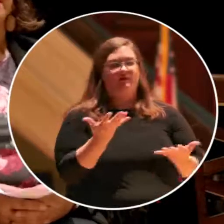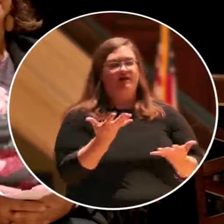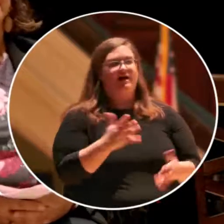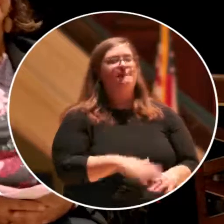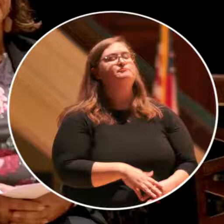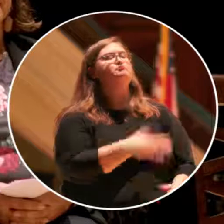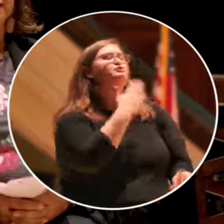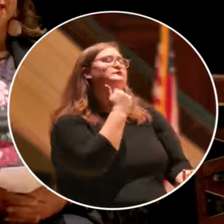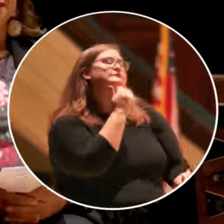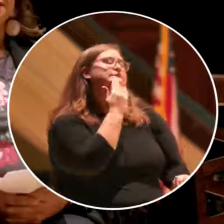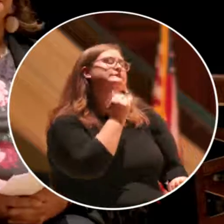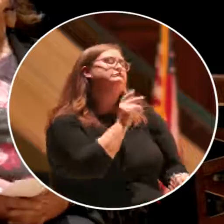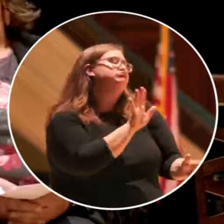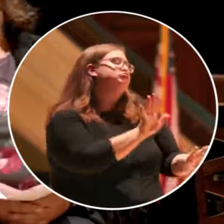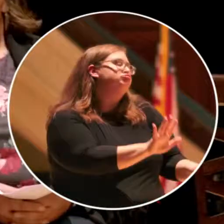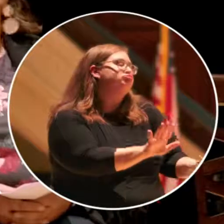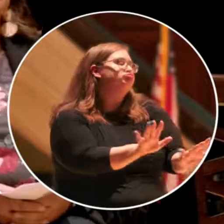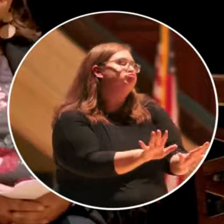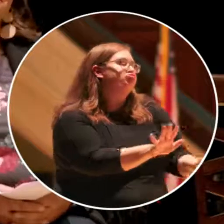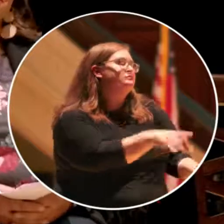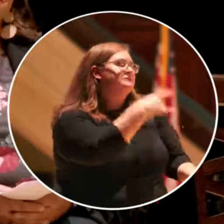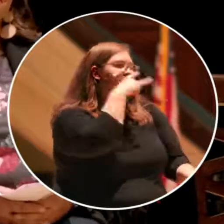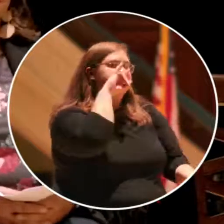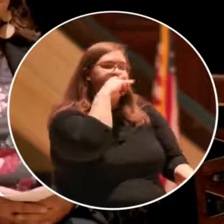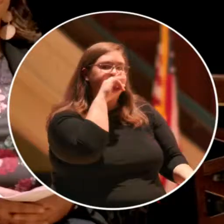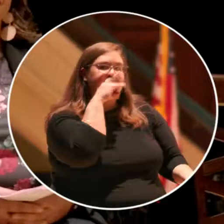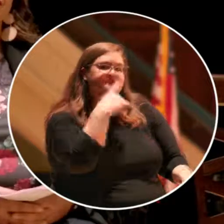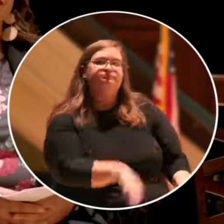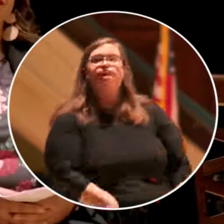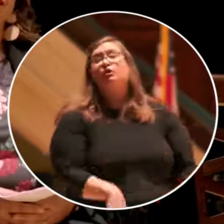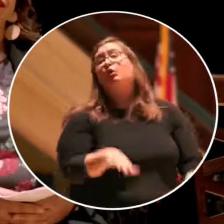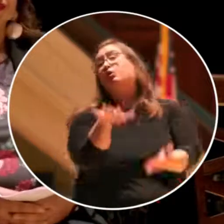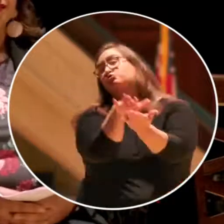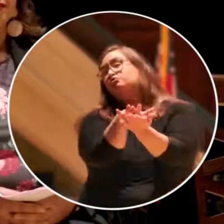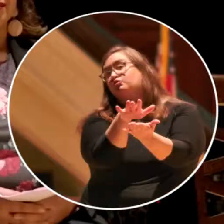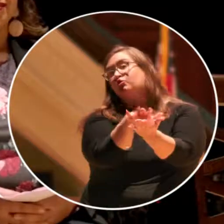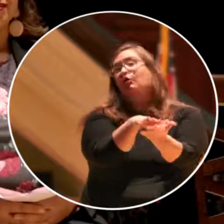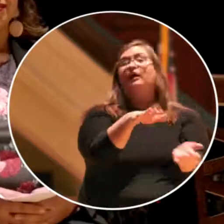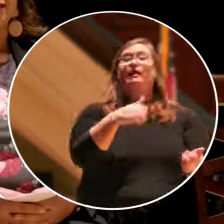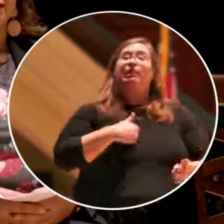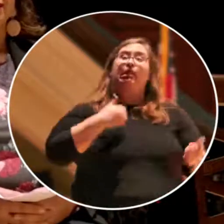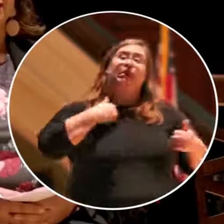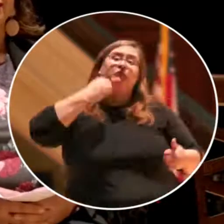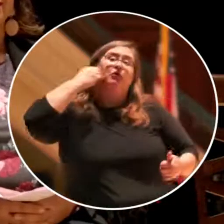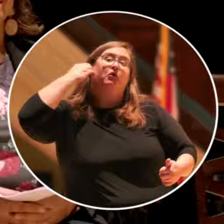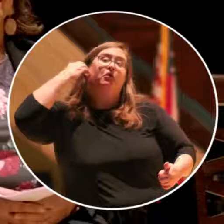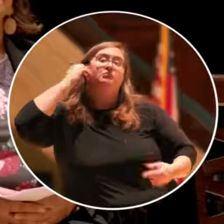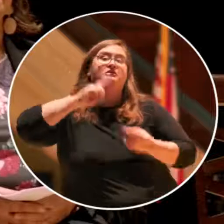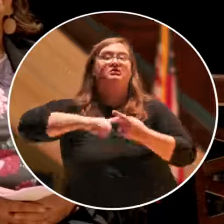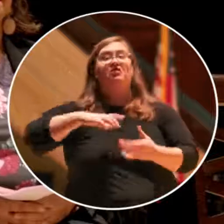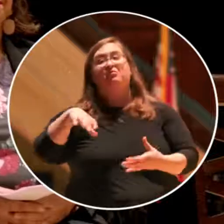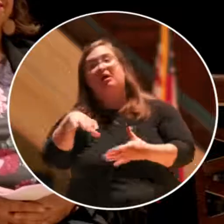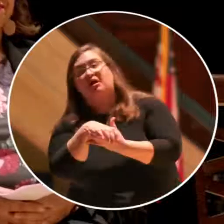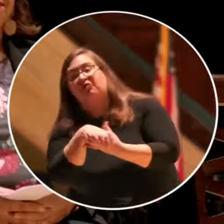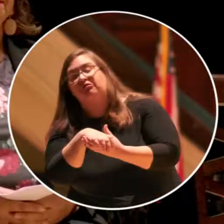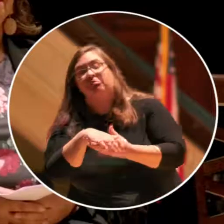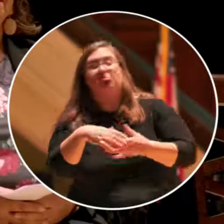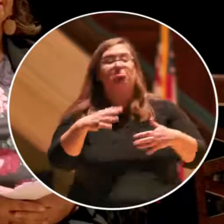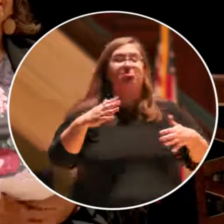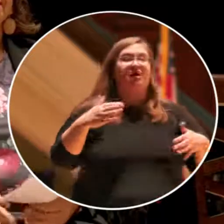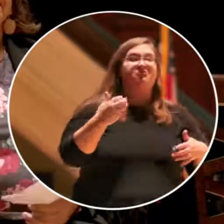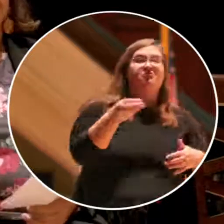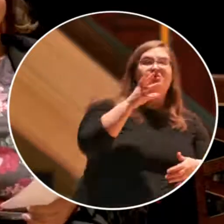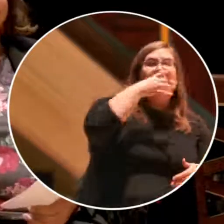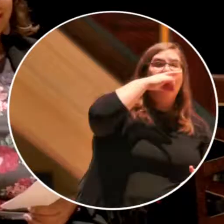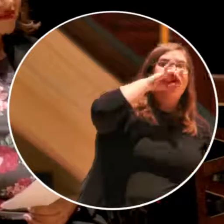had my life planned. School, live at home until I got married, have a couple of kids, and if I had a